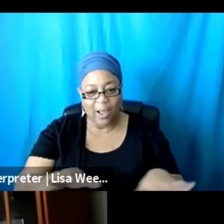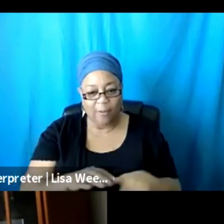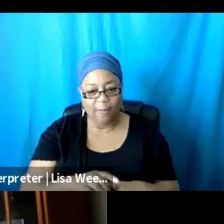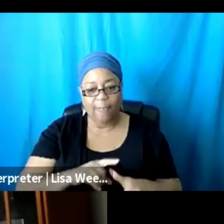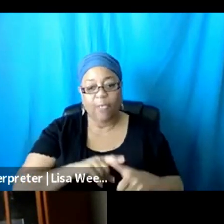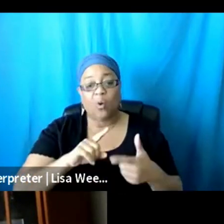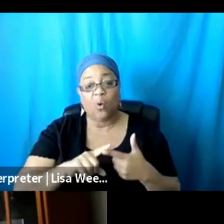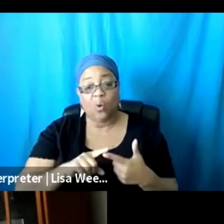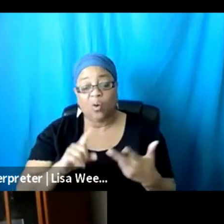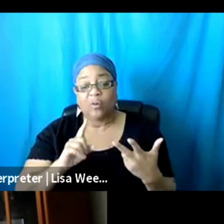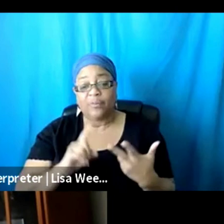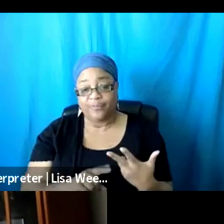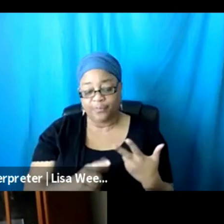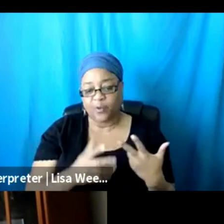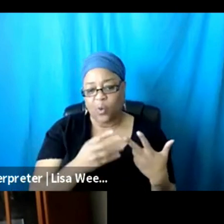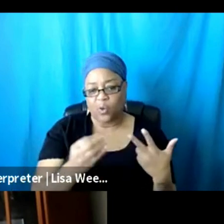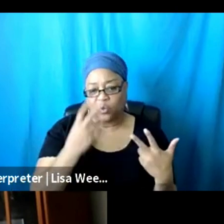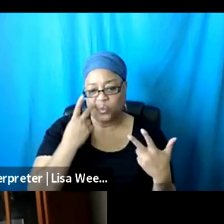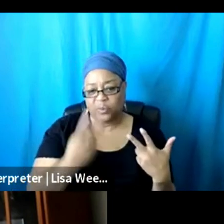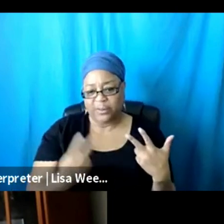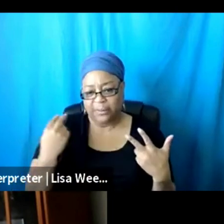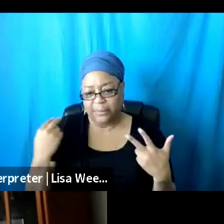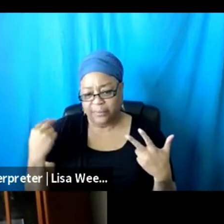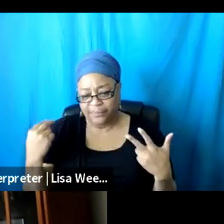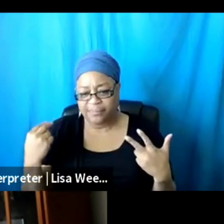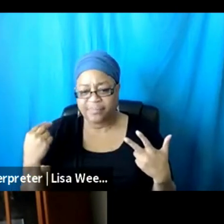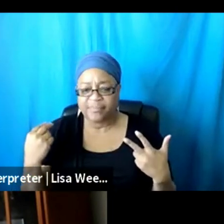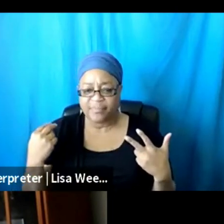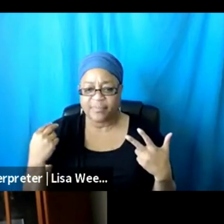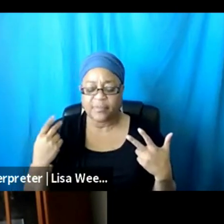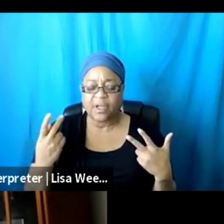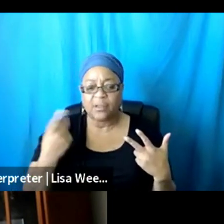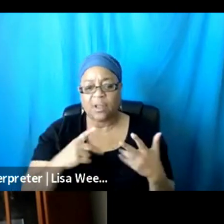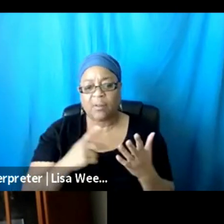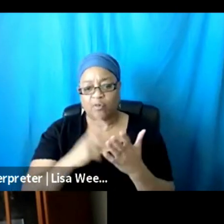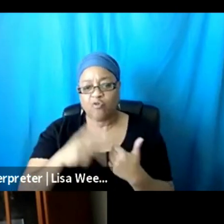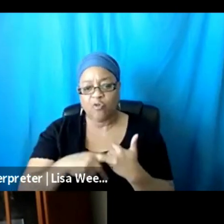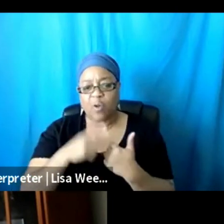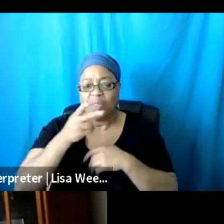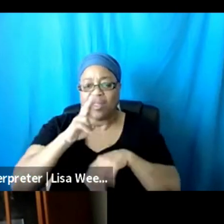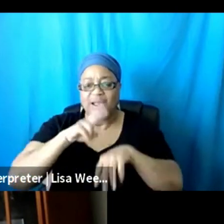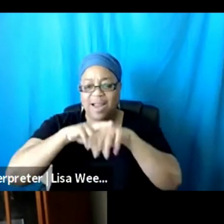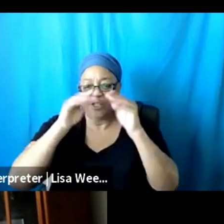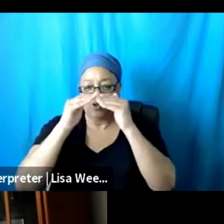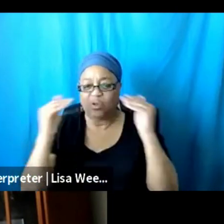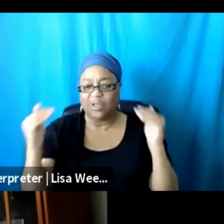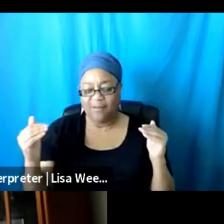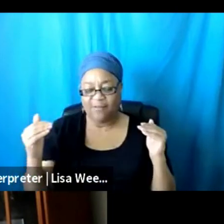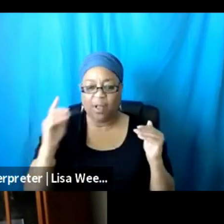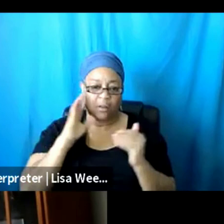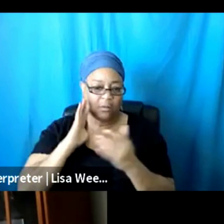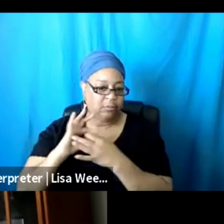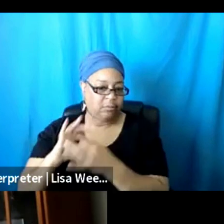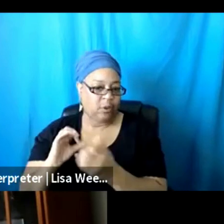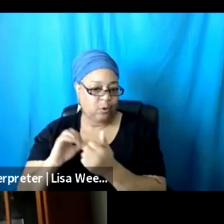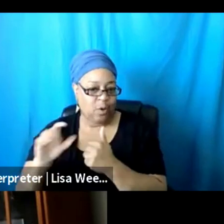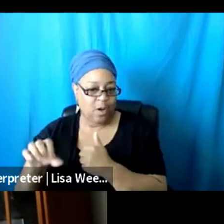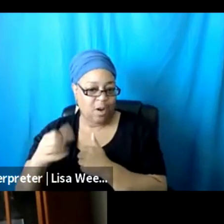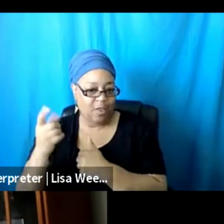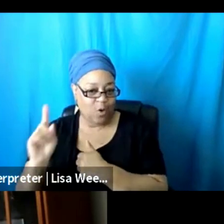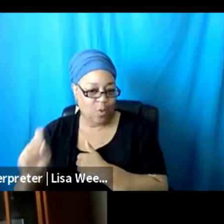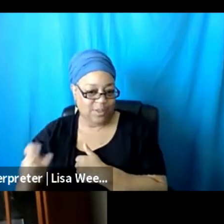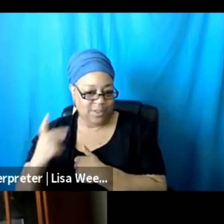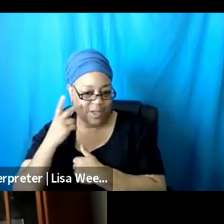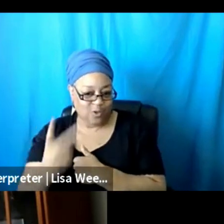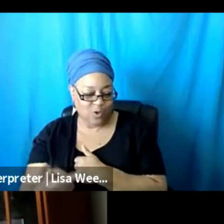seen that there have been a lot of initiatives at the national level, and this also ties into another question I saw in there, to make sure that